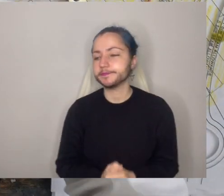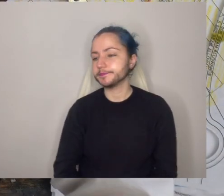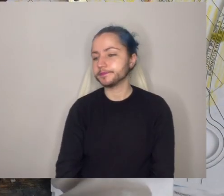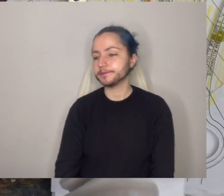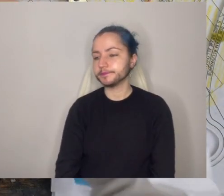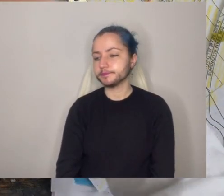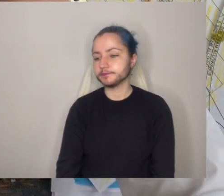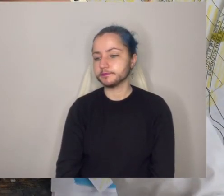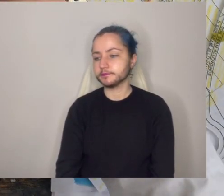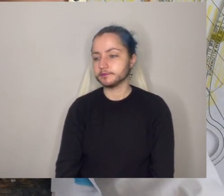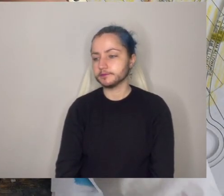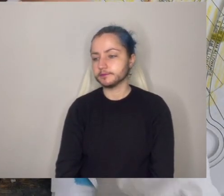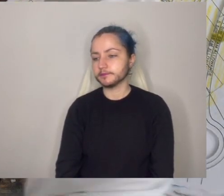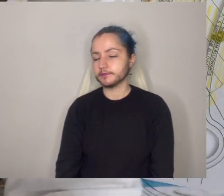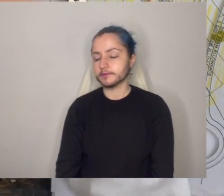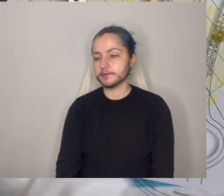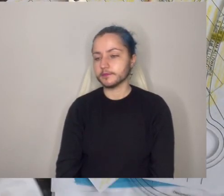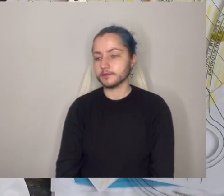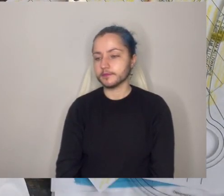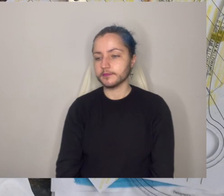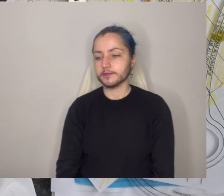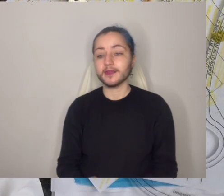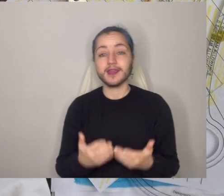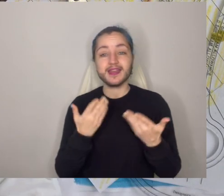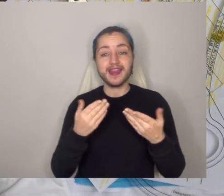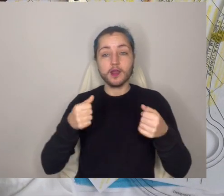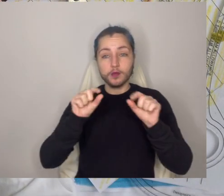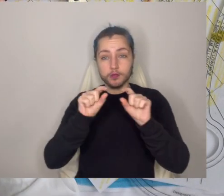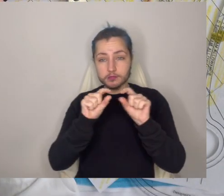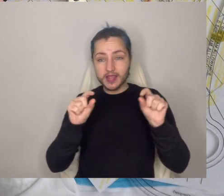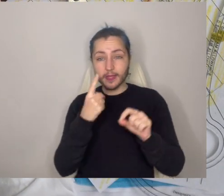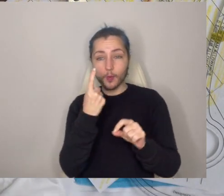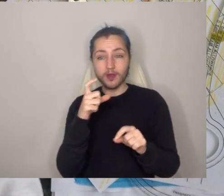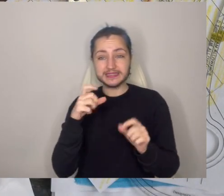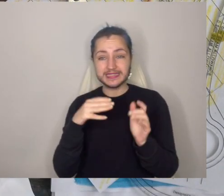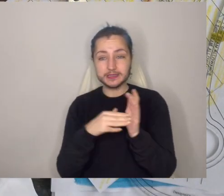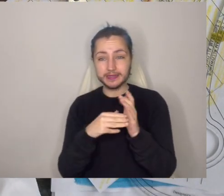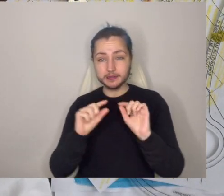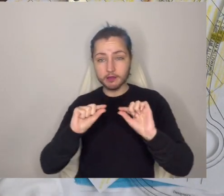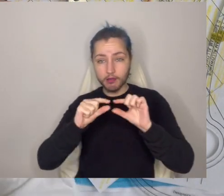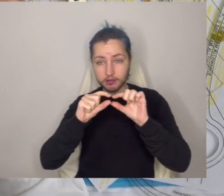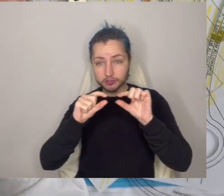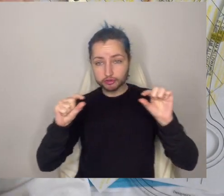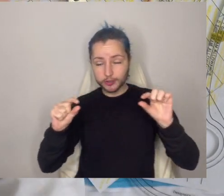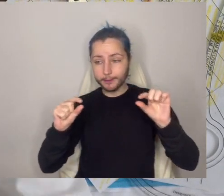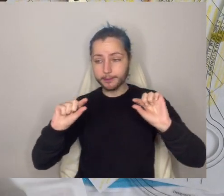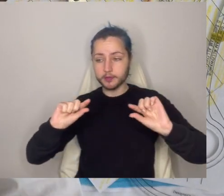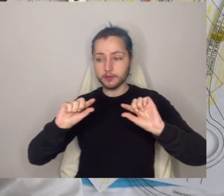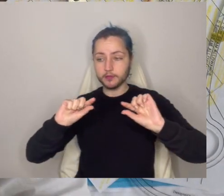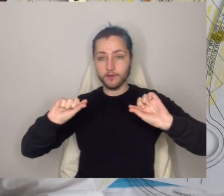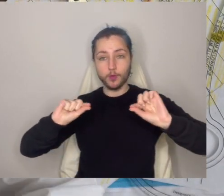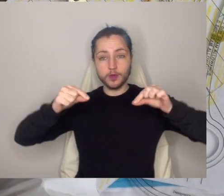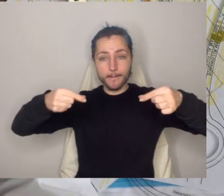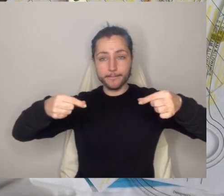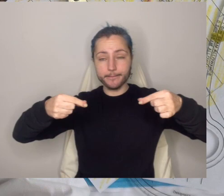the paint or the drawings on the face down to the table, and then you just fold it in half.